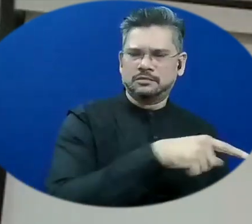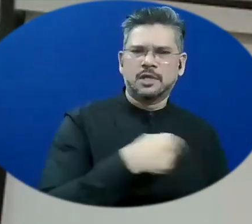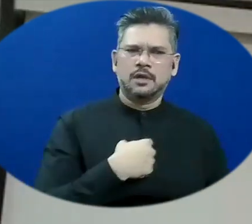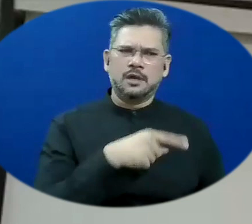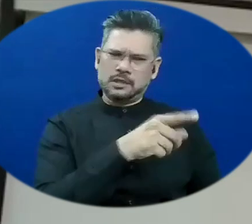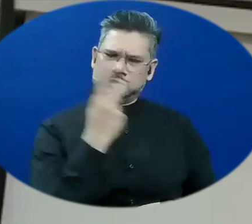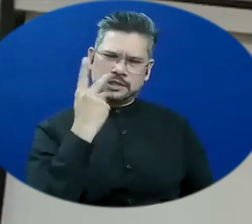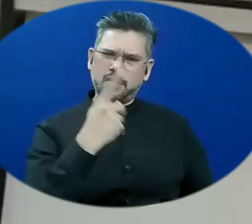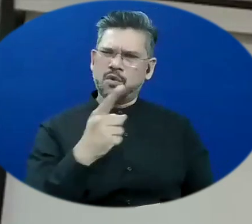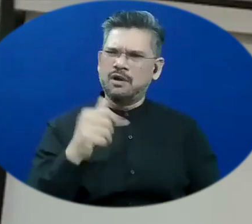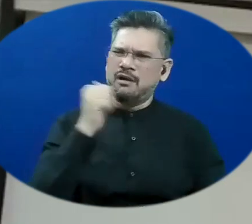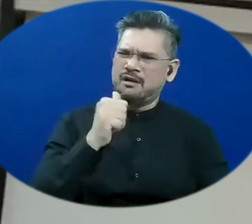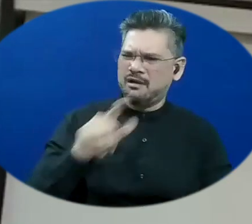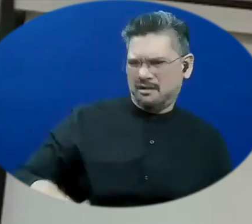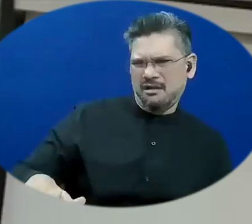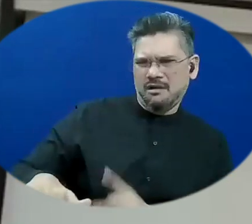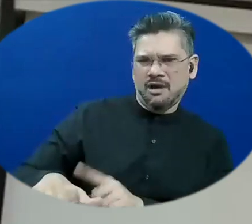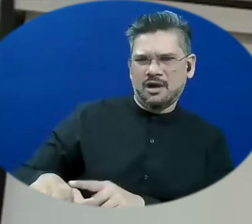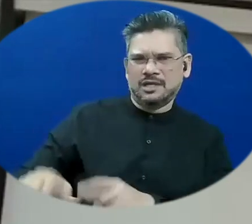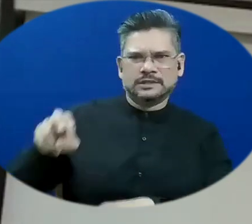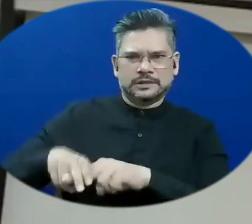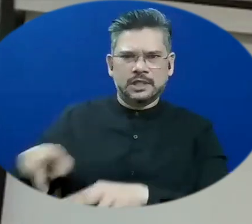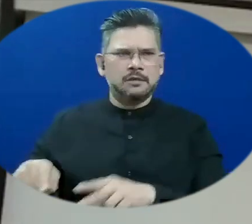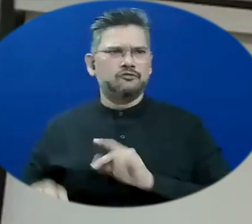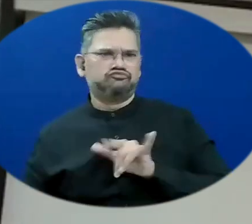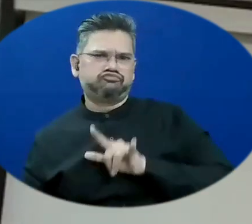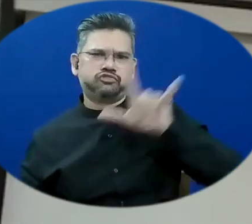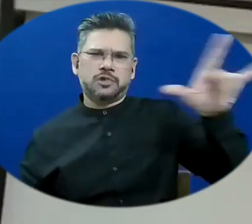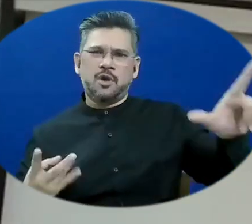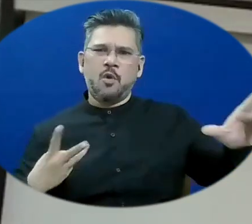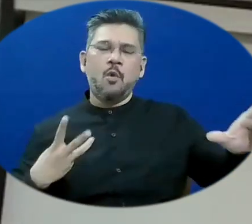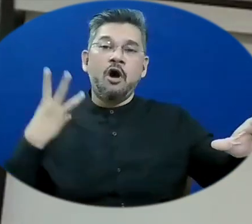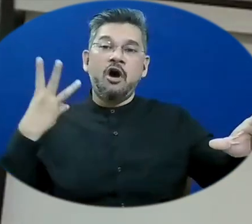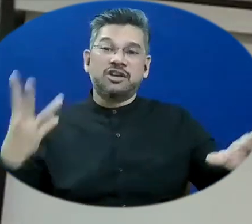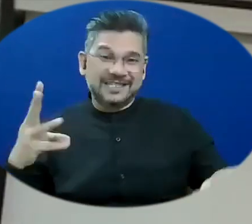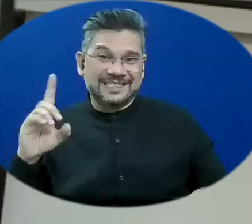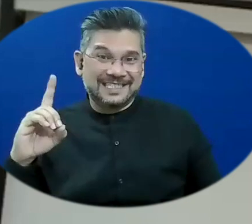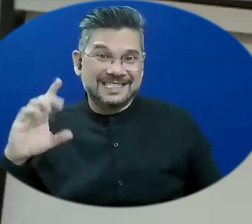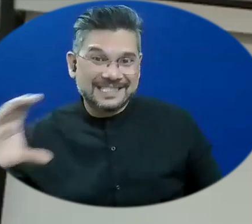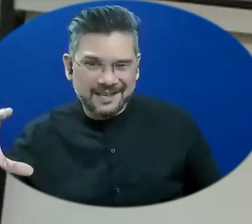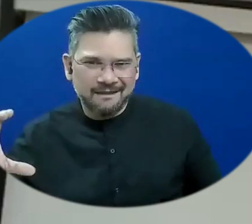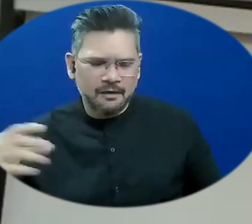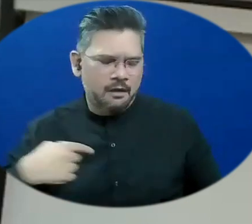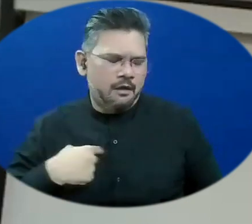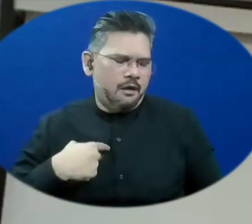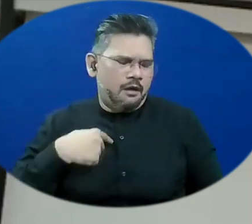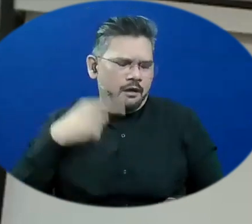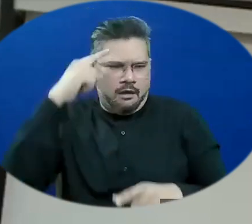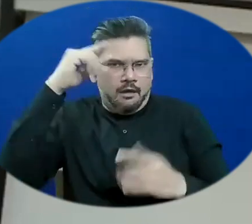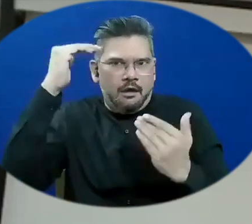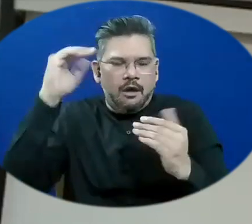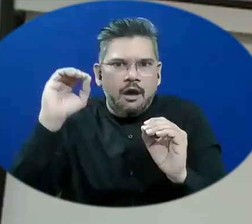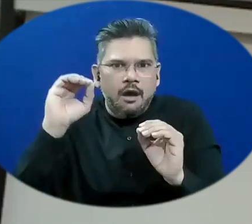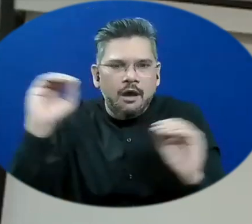I'm flying to Washington, D.C. That never in my wildest dreams was an expectation.